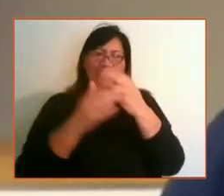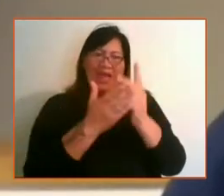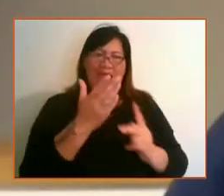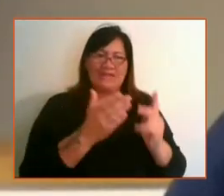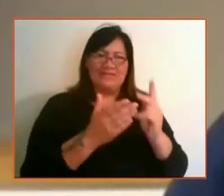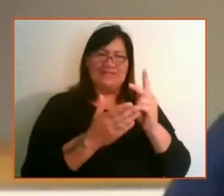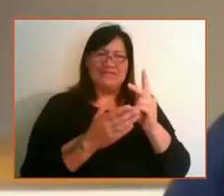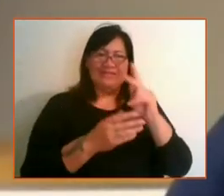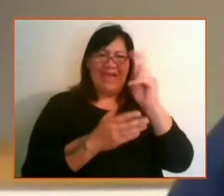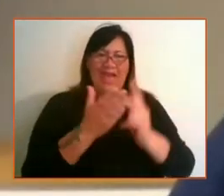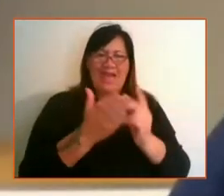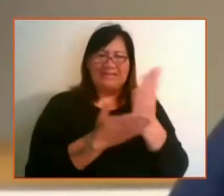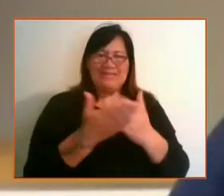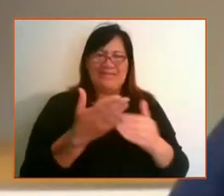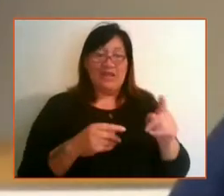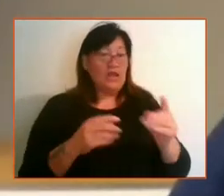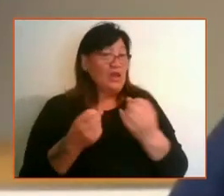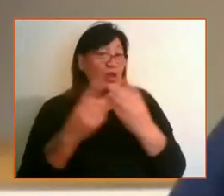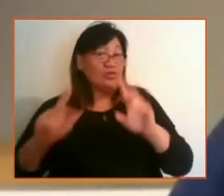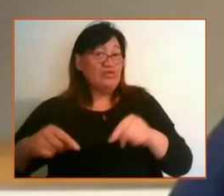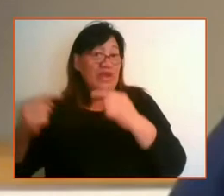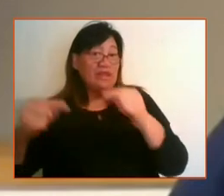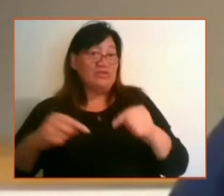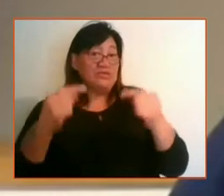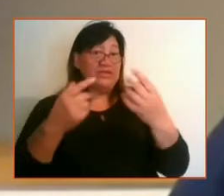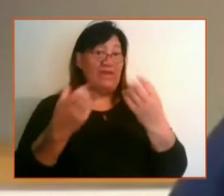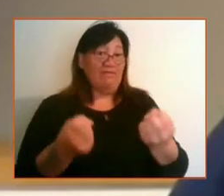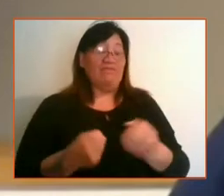there's lots of challenges there,